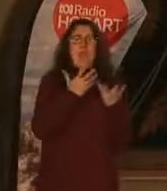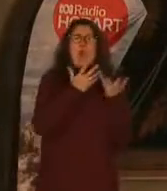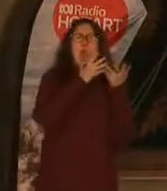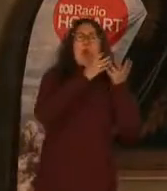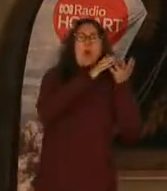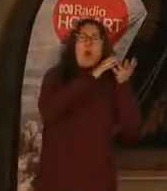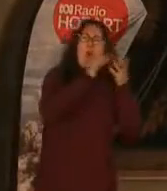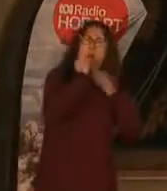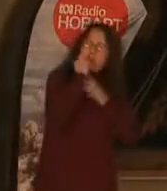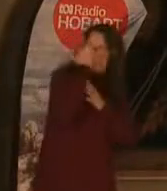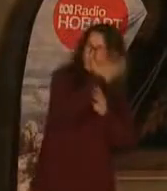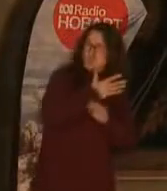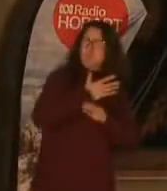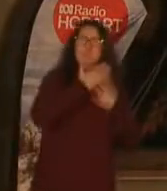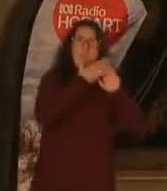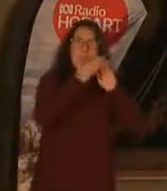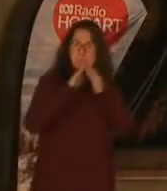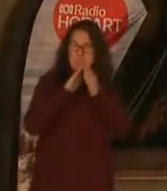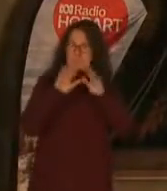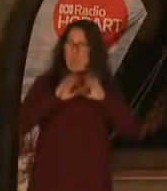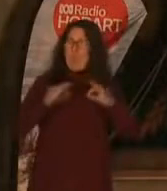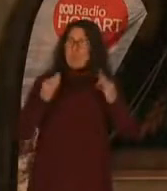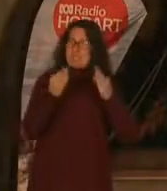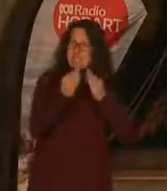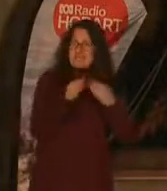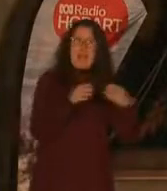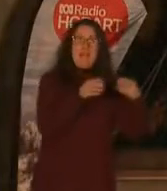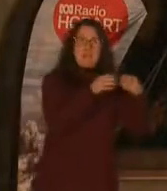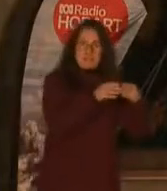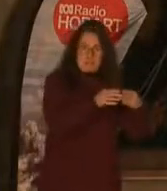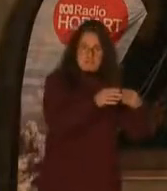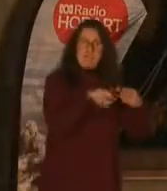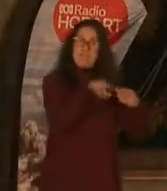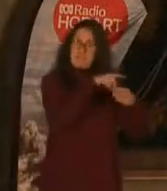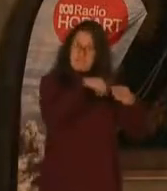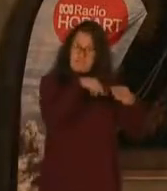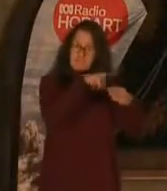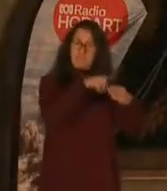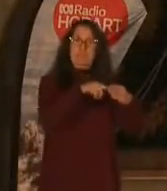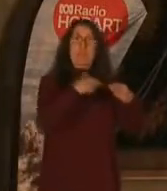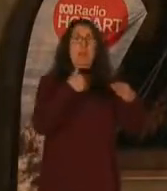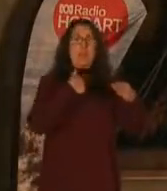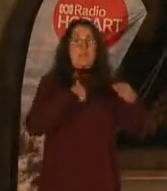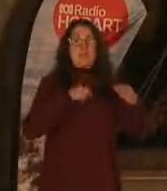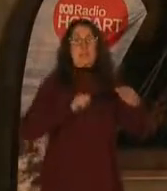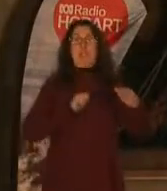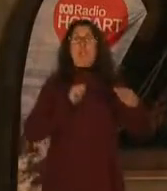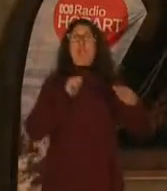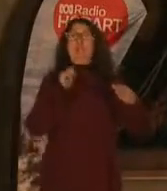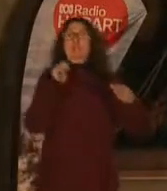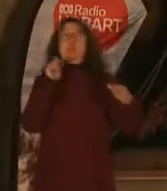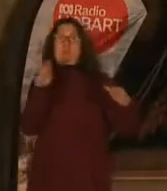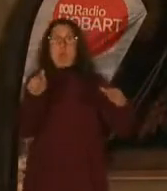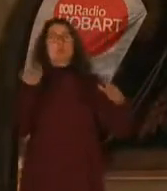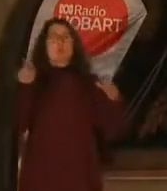community organisation, and then going into the colonial institution that is